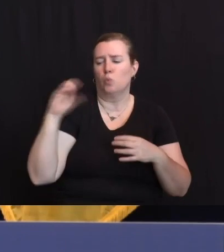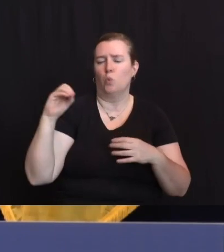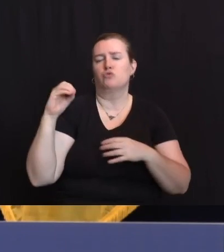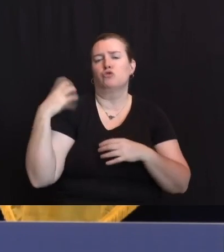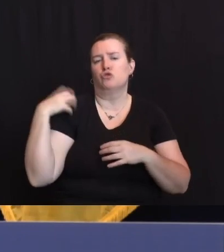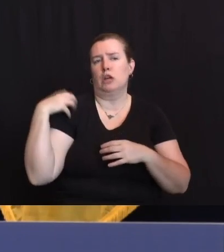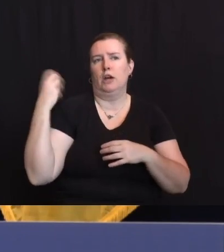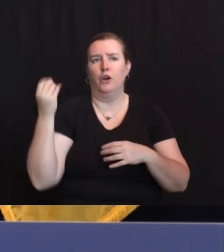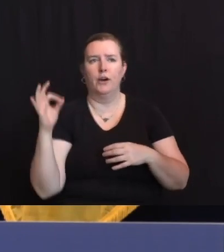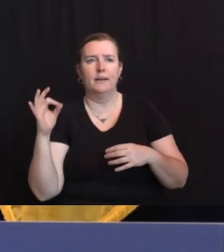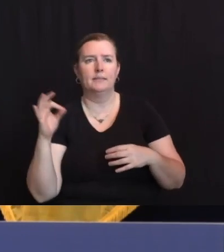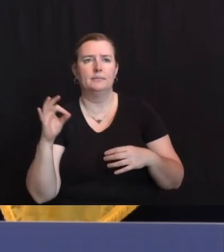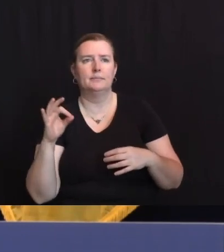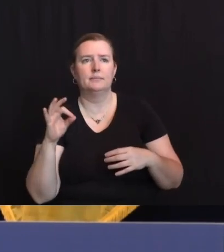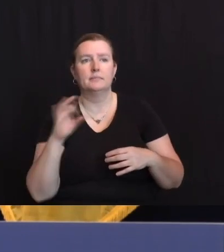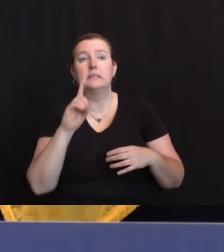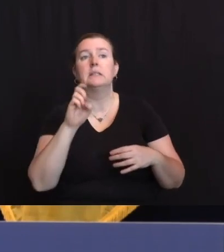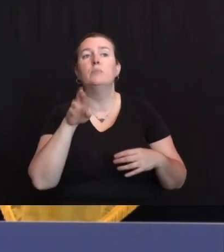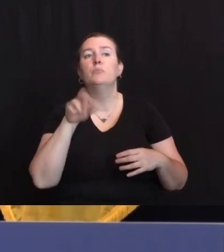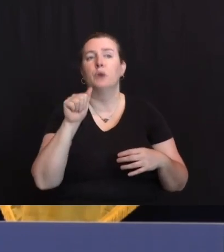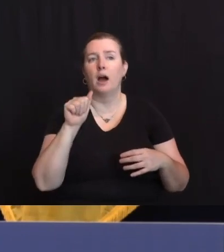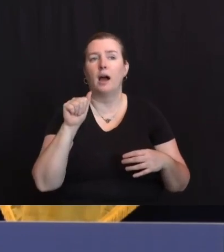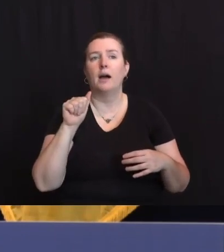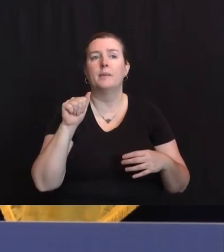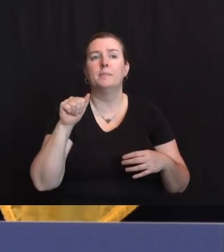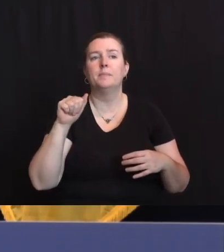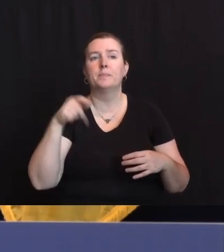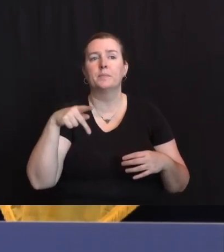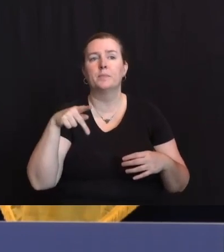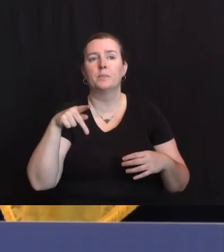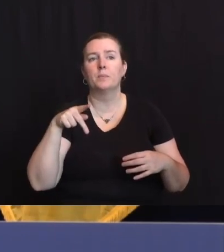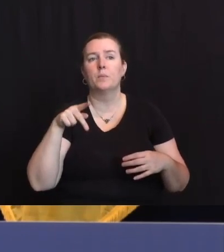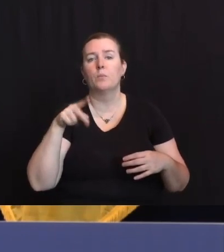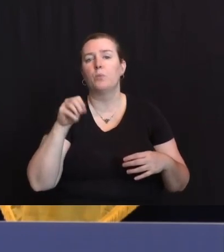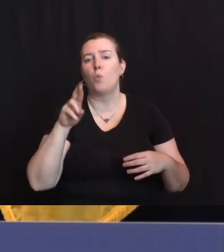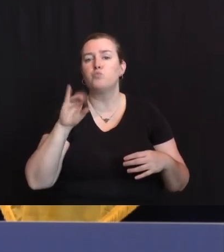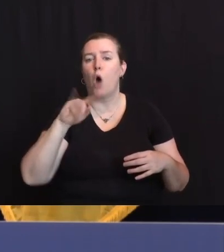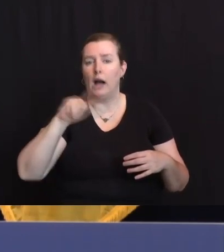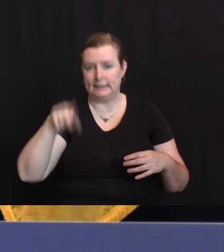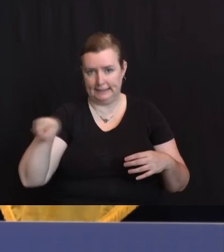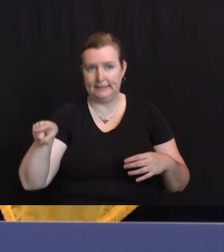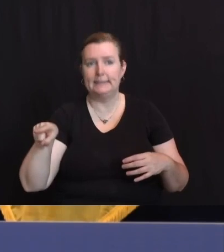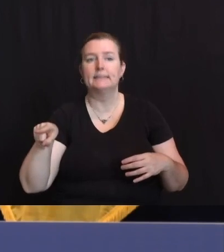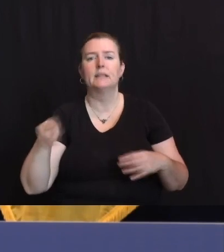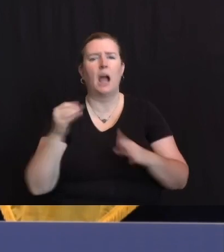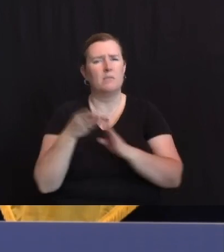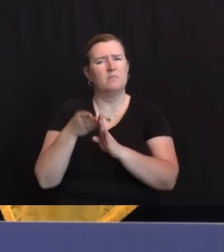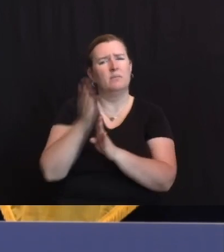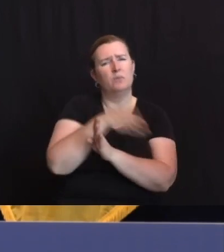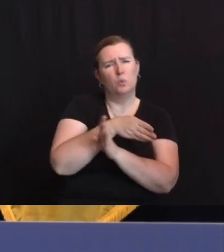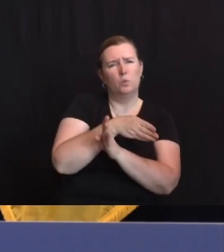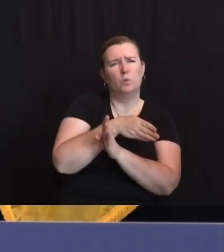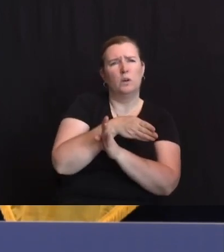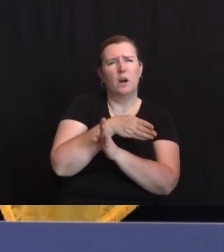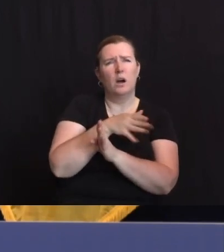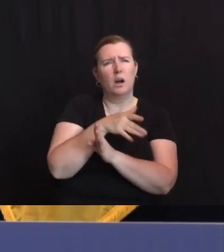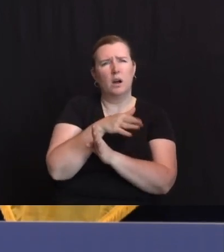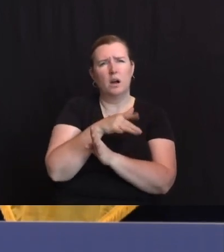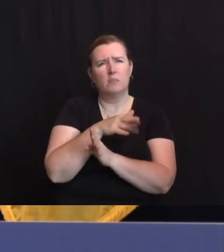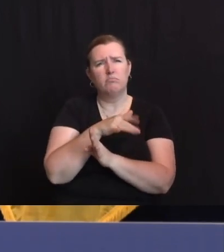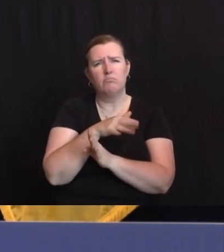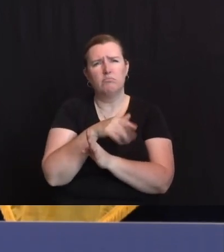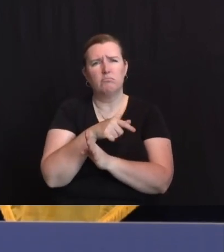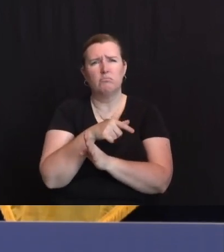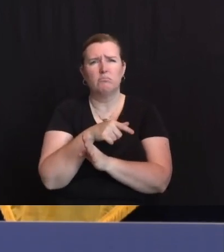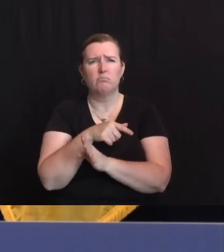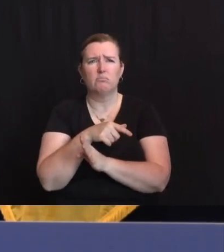Deborah Poritz, who's the former Chief Justice of the Supreme Court, and the former Giles Shipp, the president of NOBLE, the National Organization of